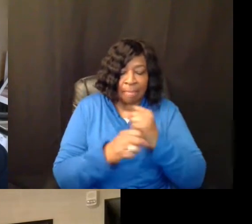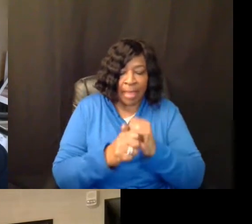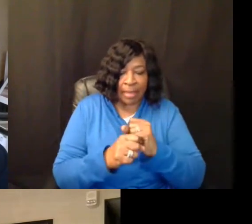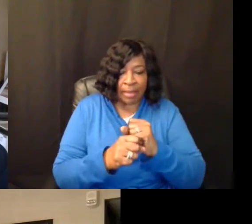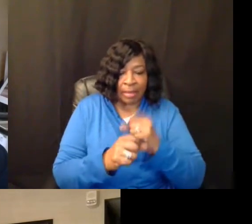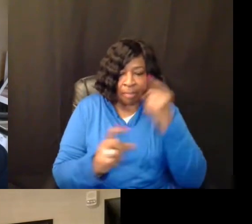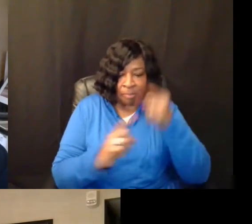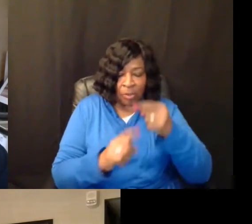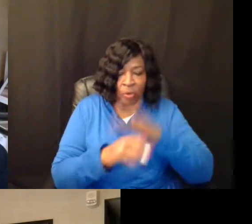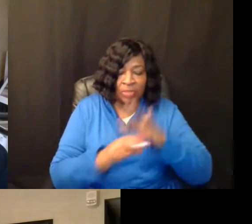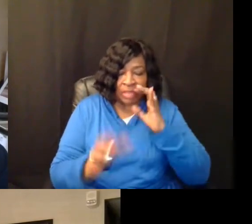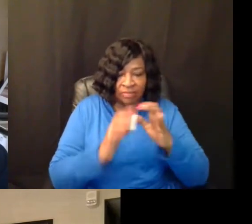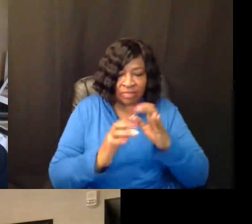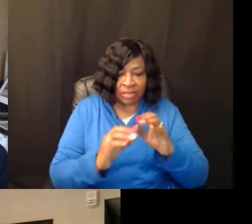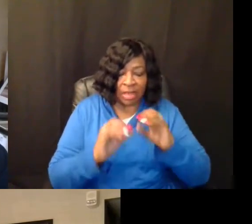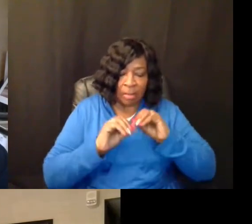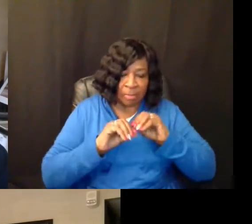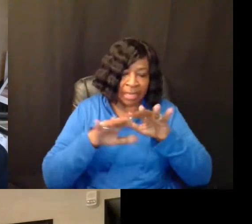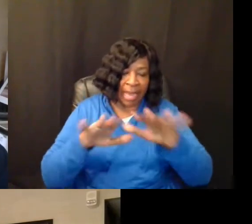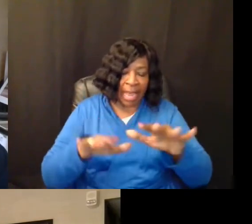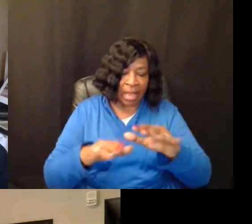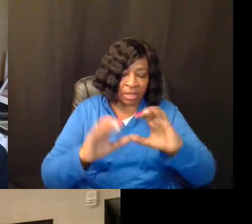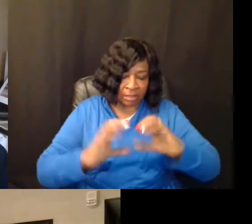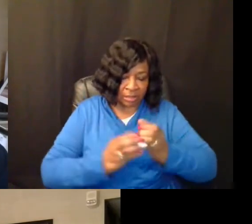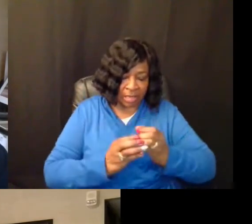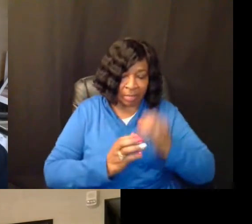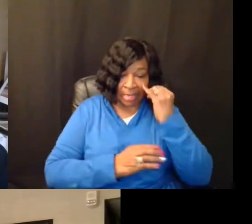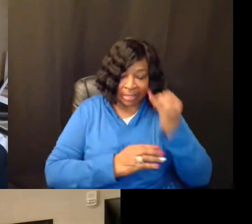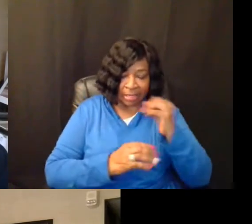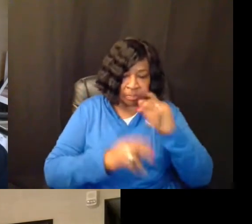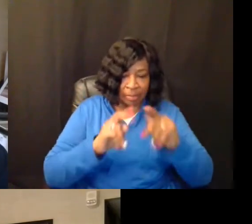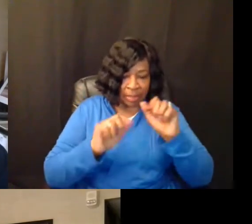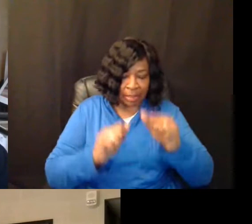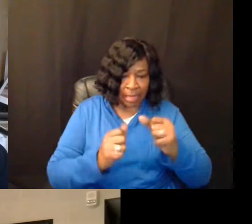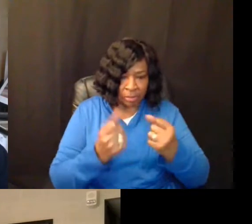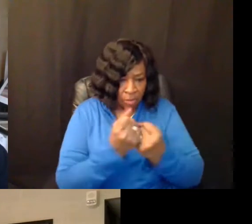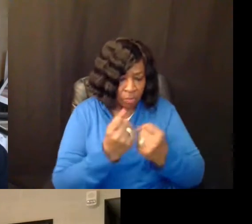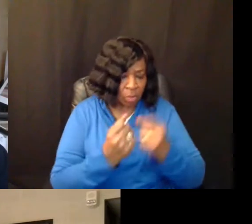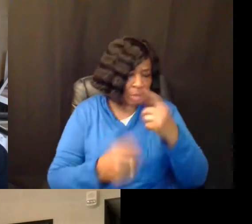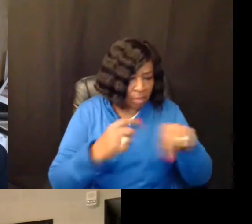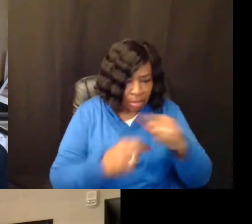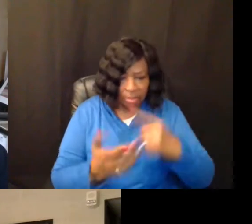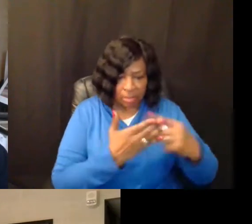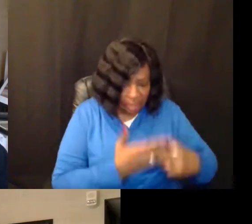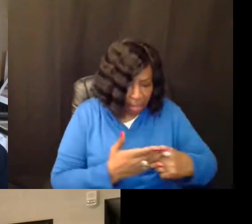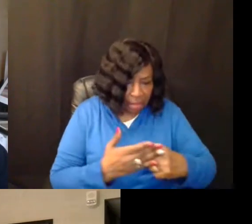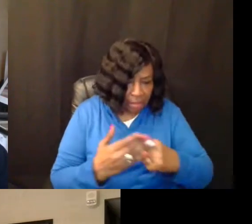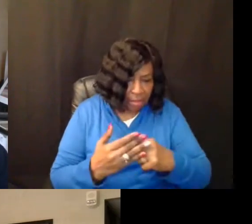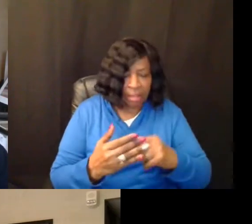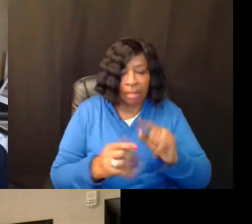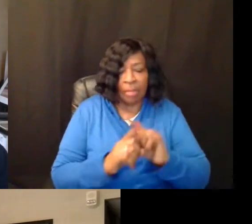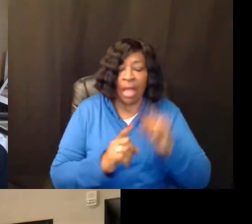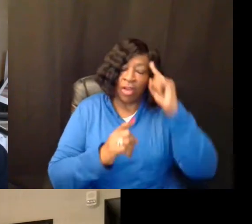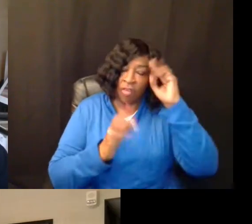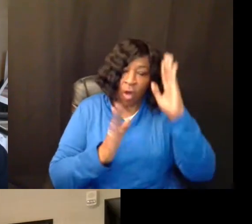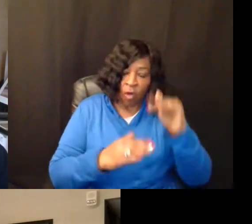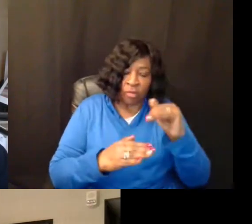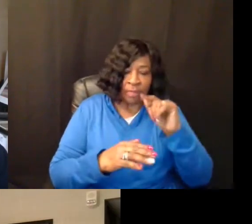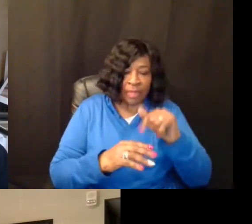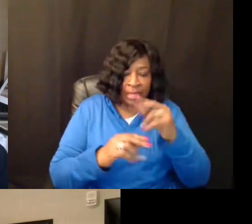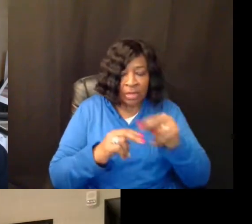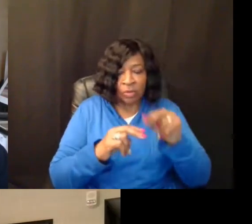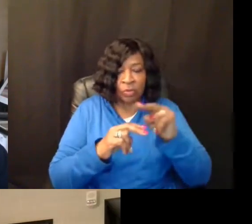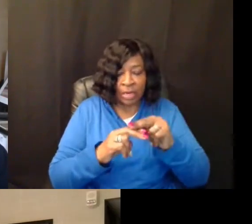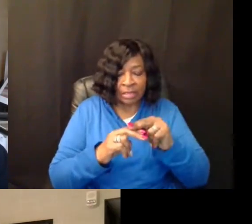a set of ideas that people can rally around, and then hopefully that builds enough pressure